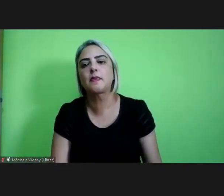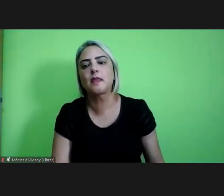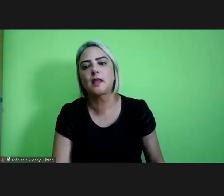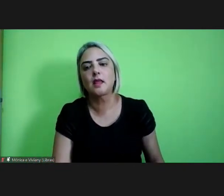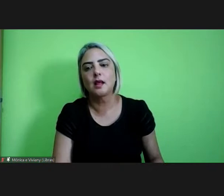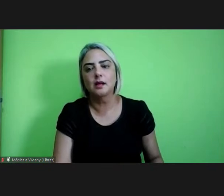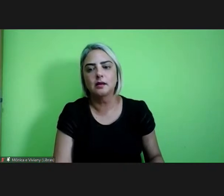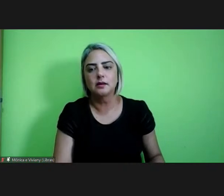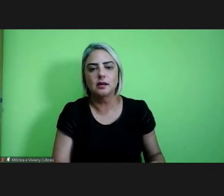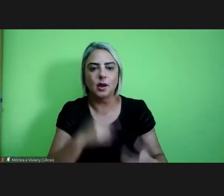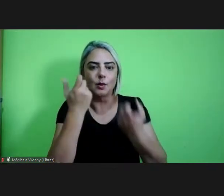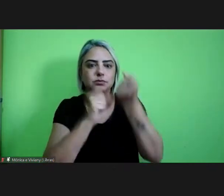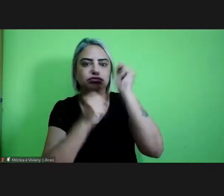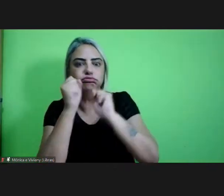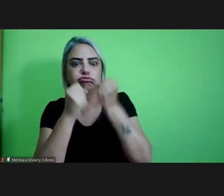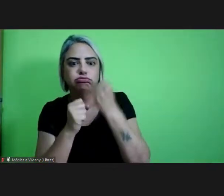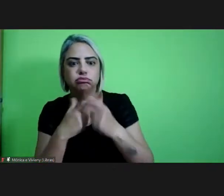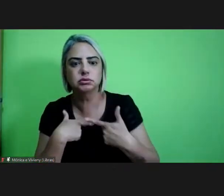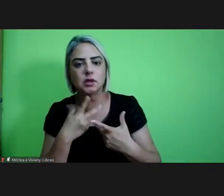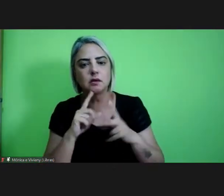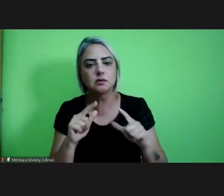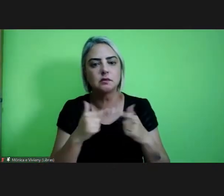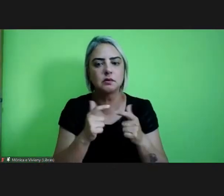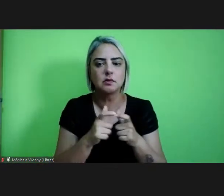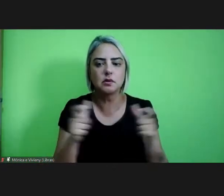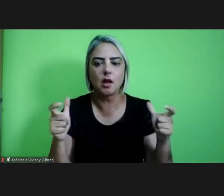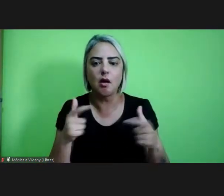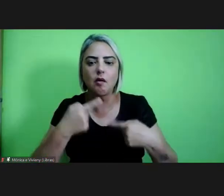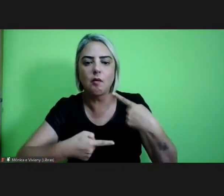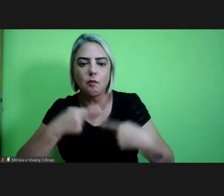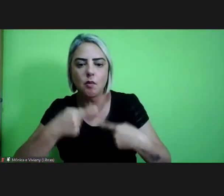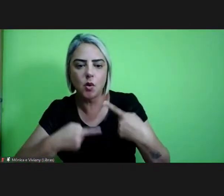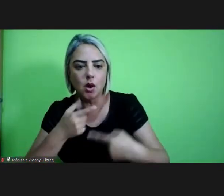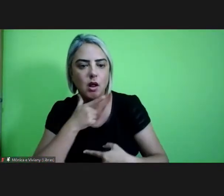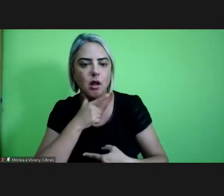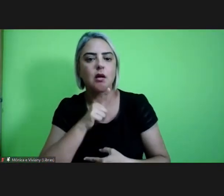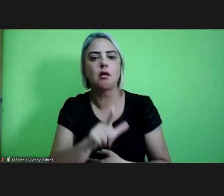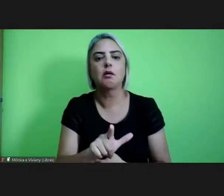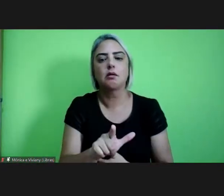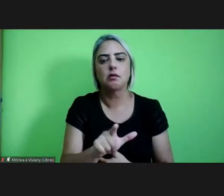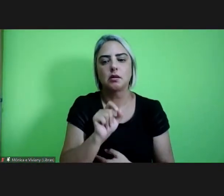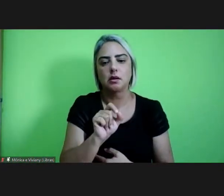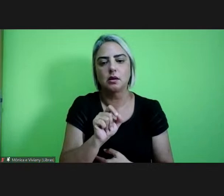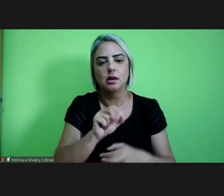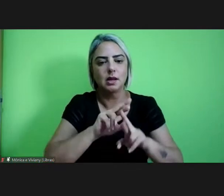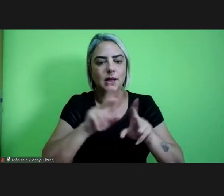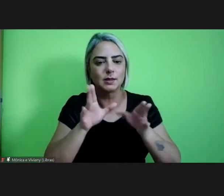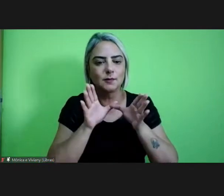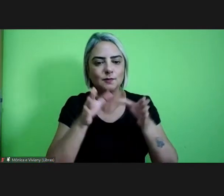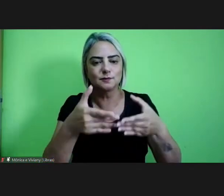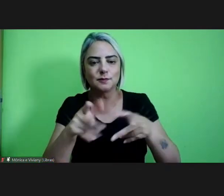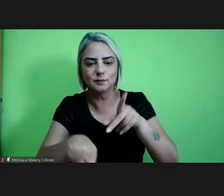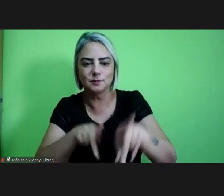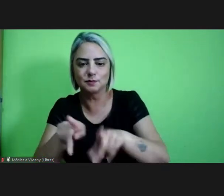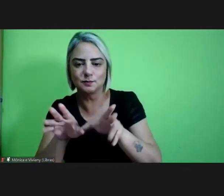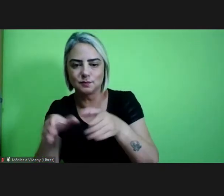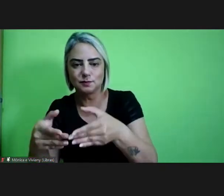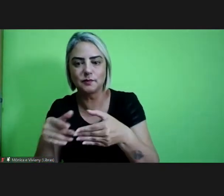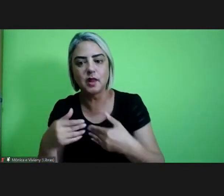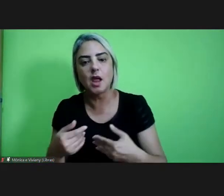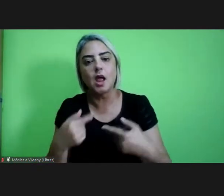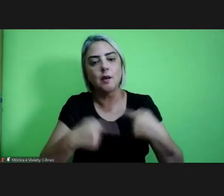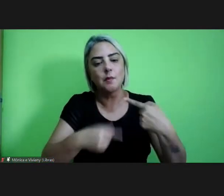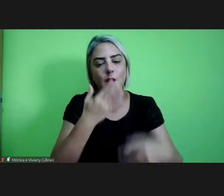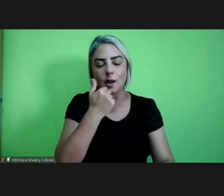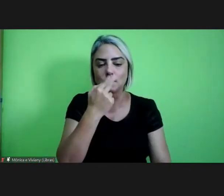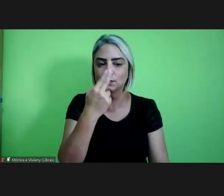say, they would some high processed foods. So we have a policy, we want to try a policy that tries to reach these